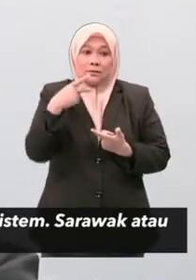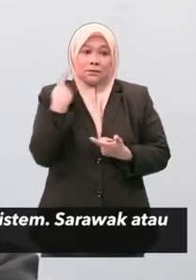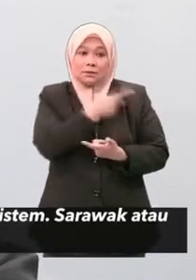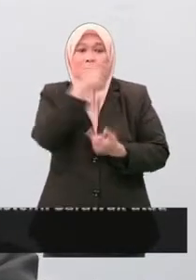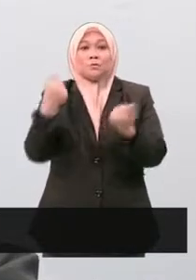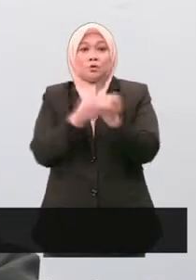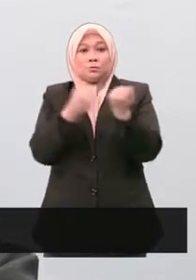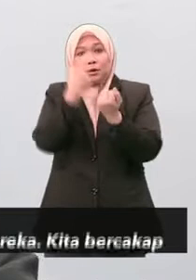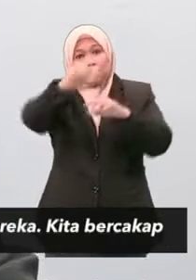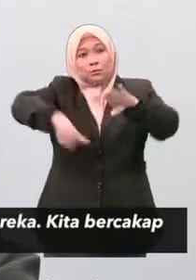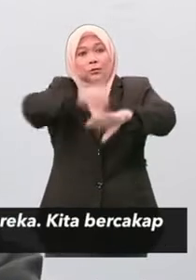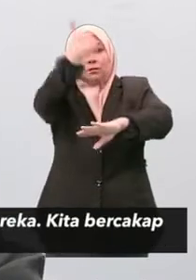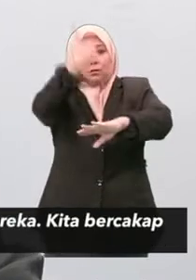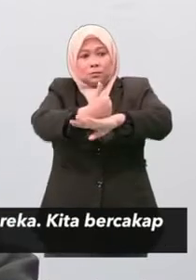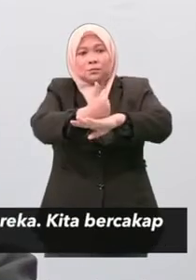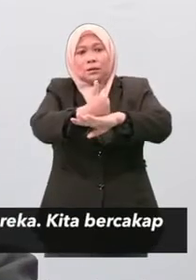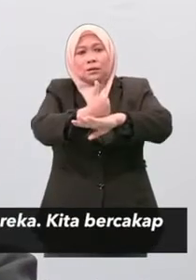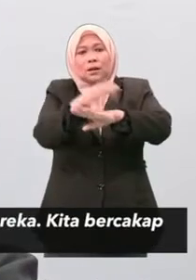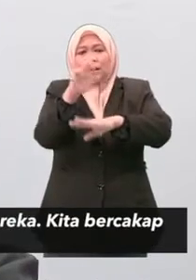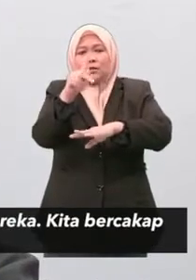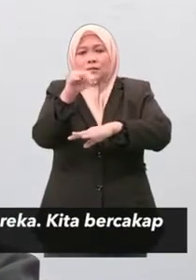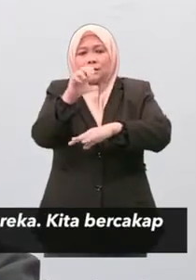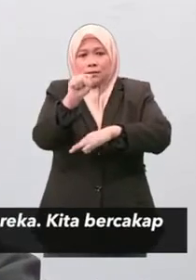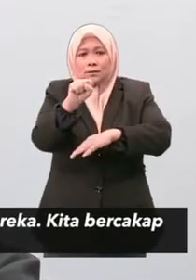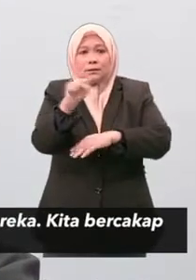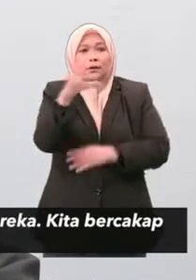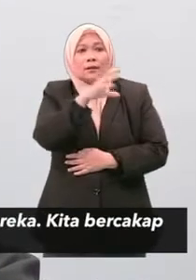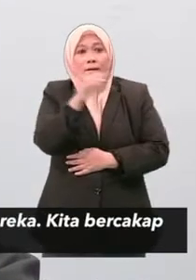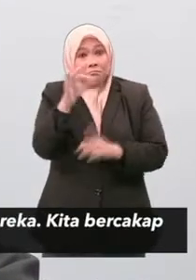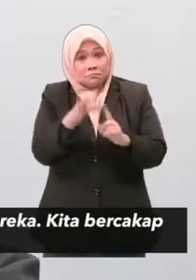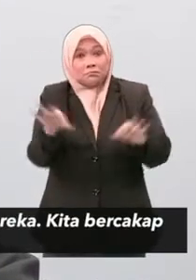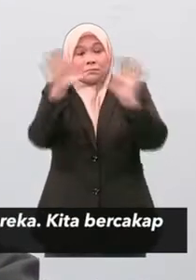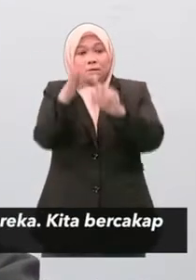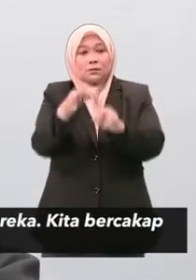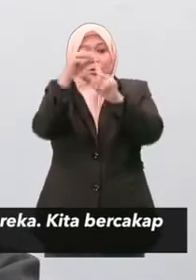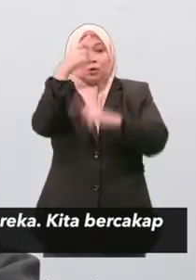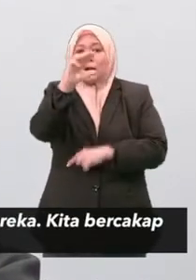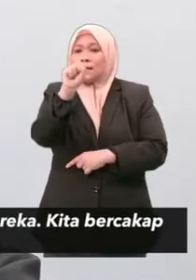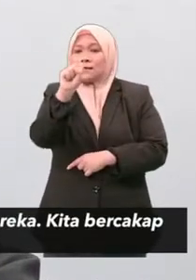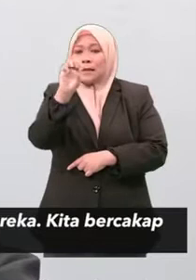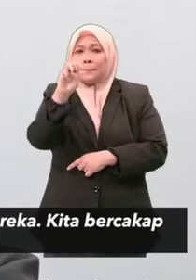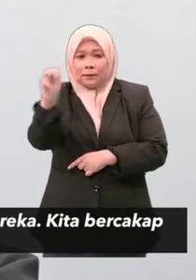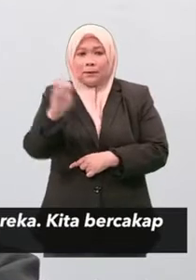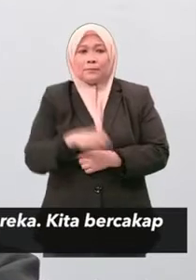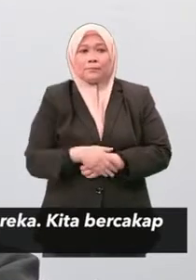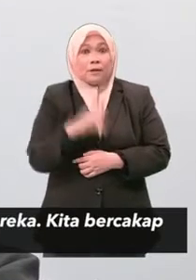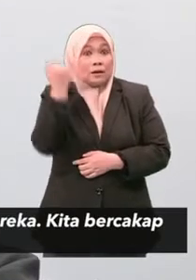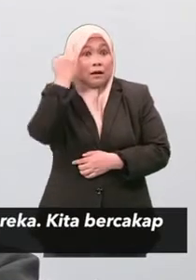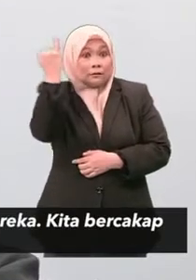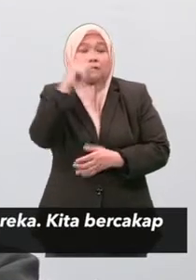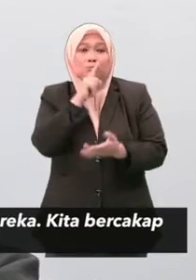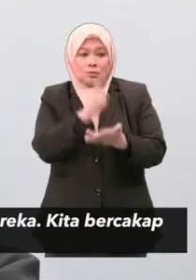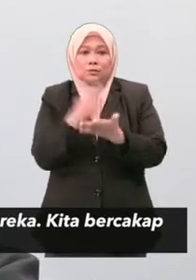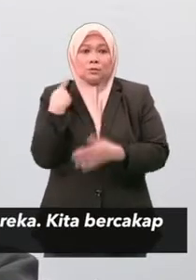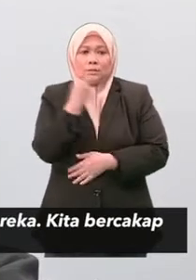able to contribute in creating a conducive ecosystem, especially for our SME. Ideally, we should know